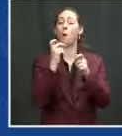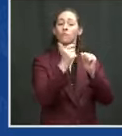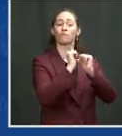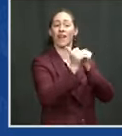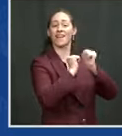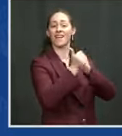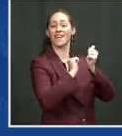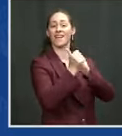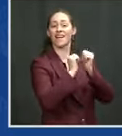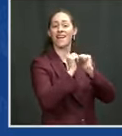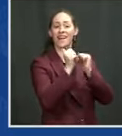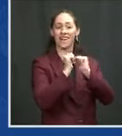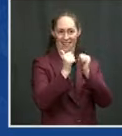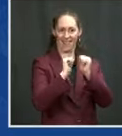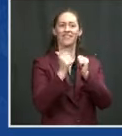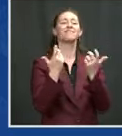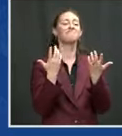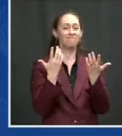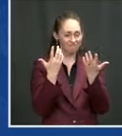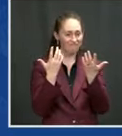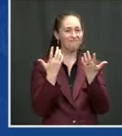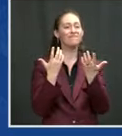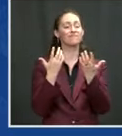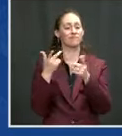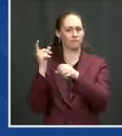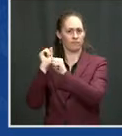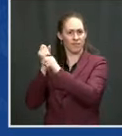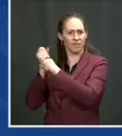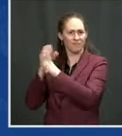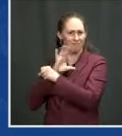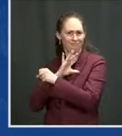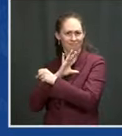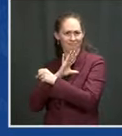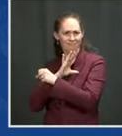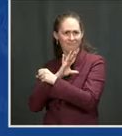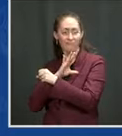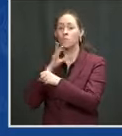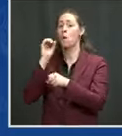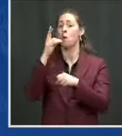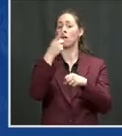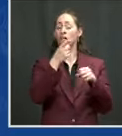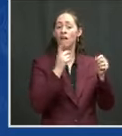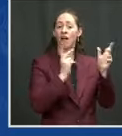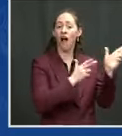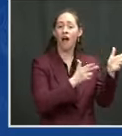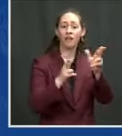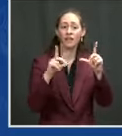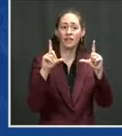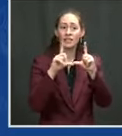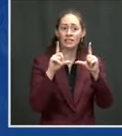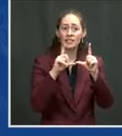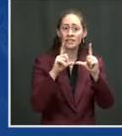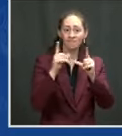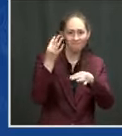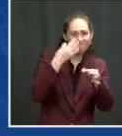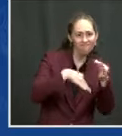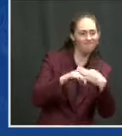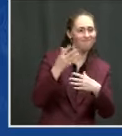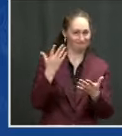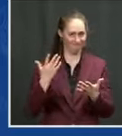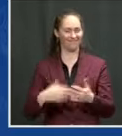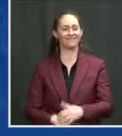a race event, a free fishing license or hunting license, or a gift card for outdoor gear. We're calling this Your Shot